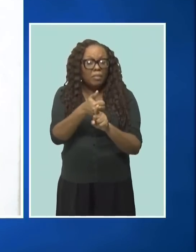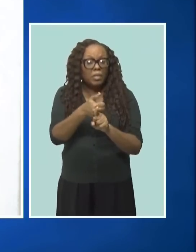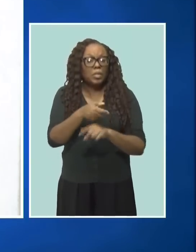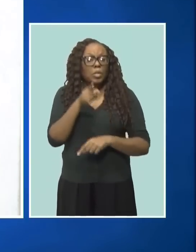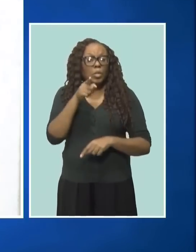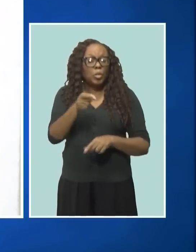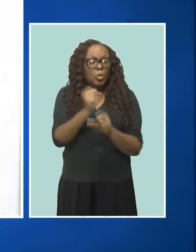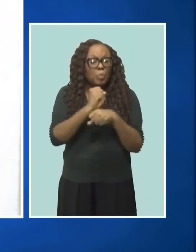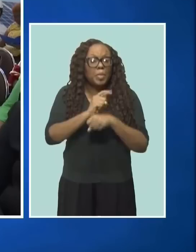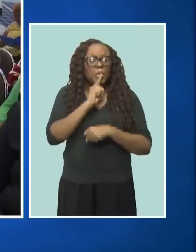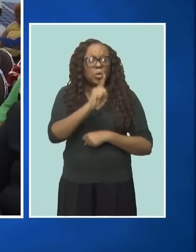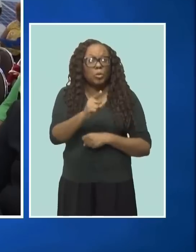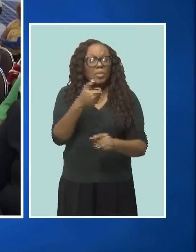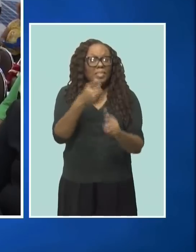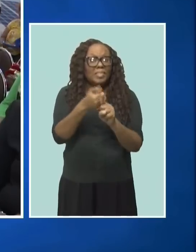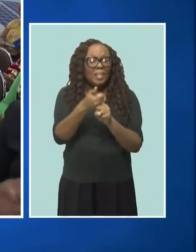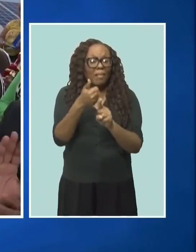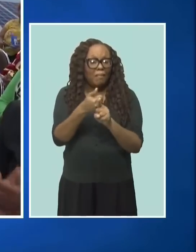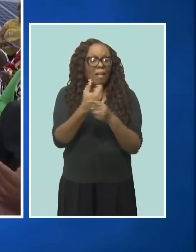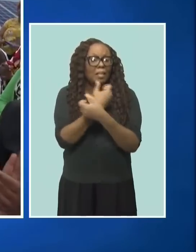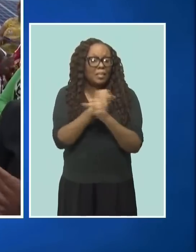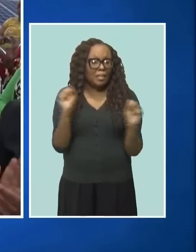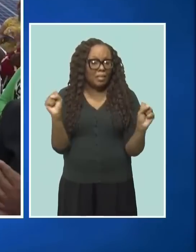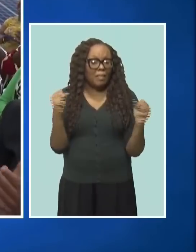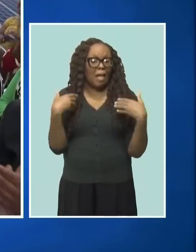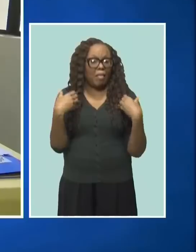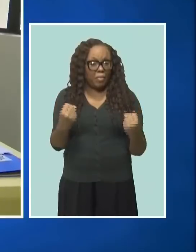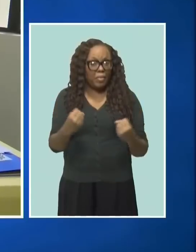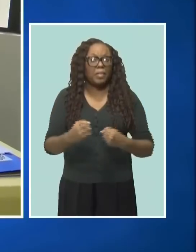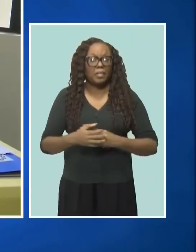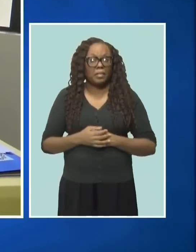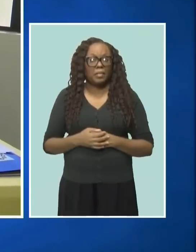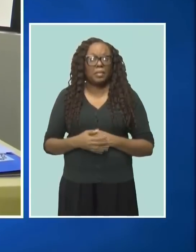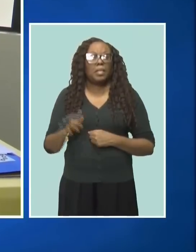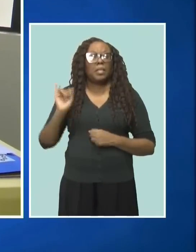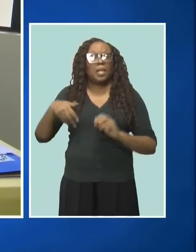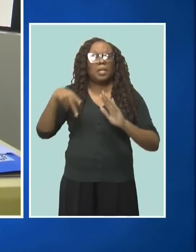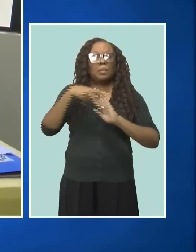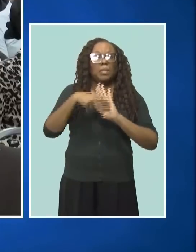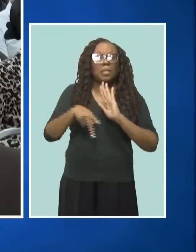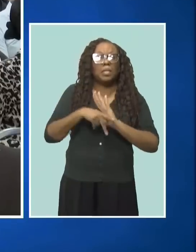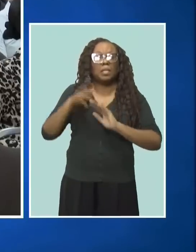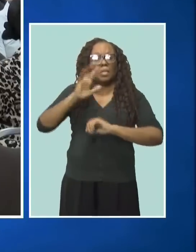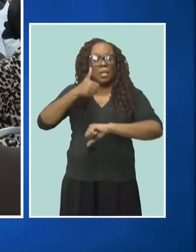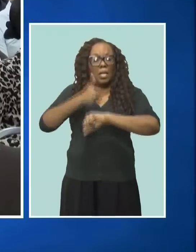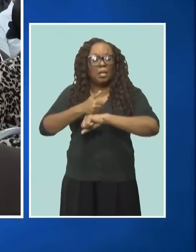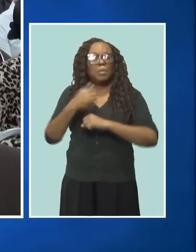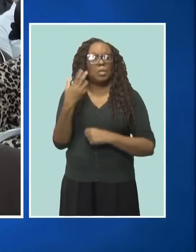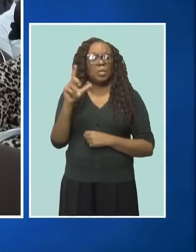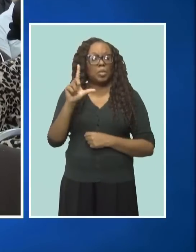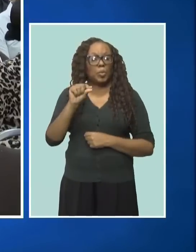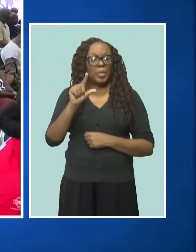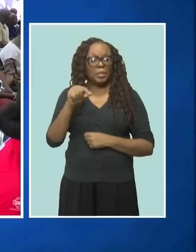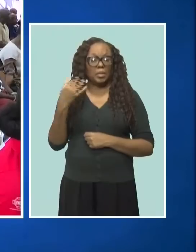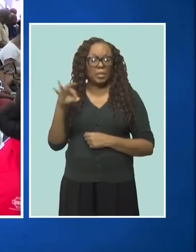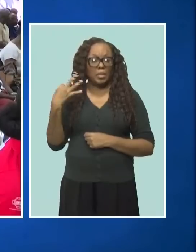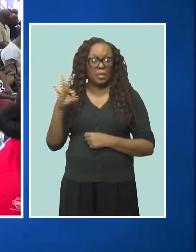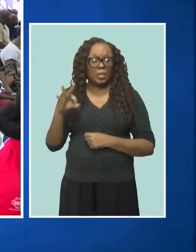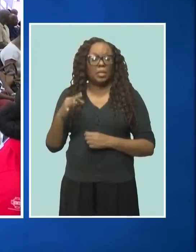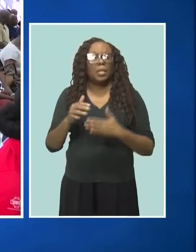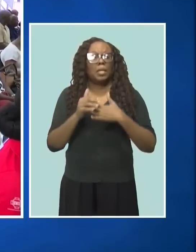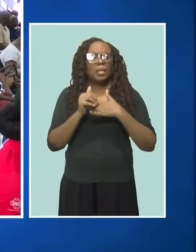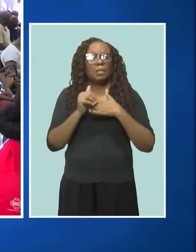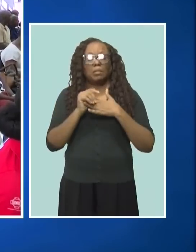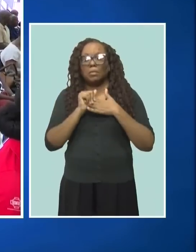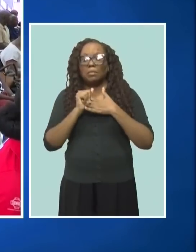for yourself. The National Workplace Wellness Policy, implemented in 2019, helps guide